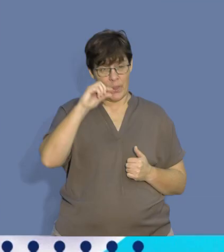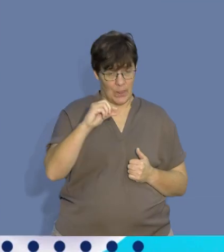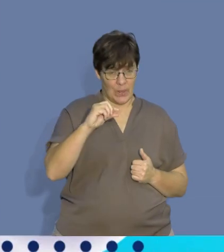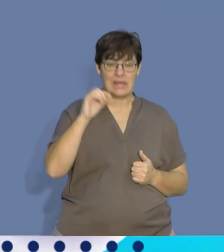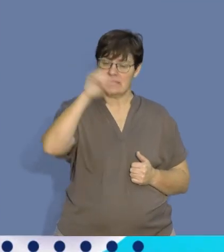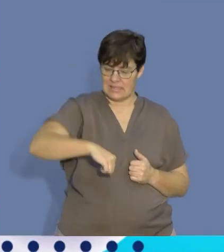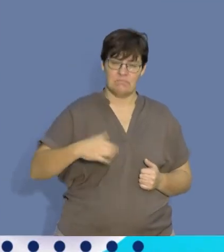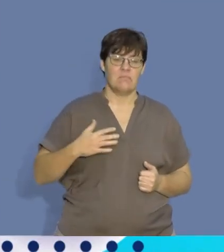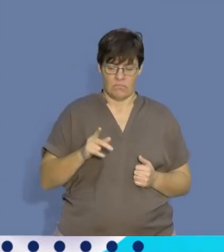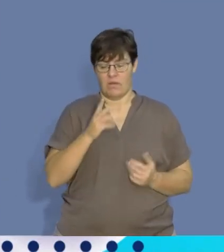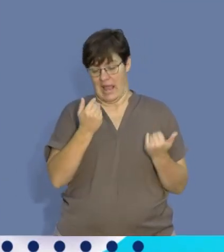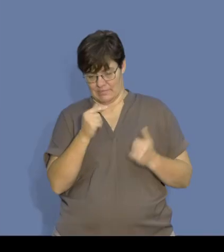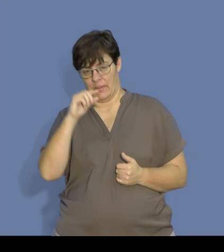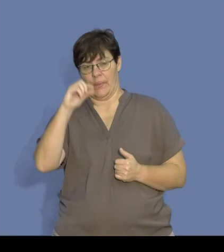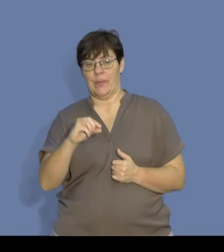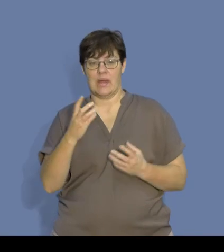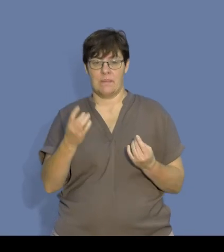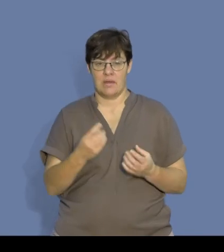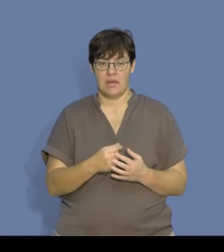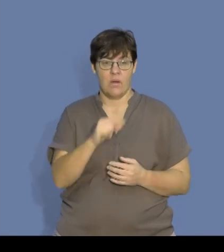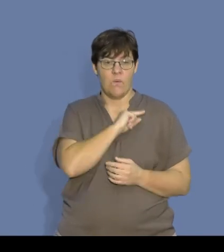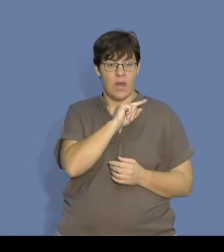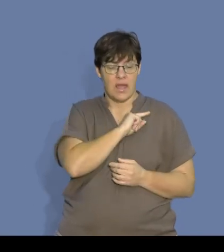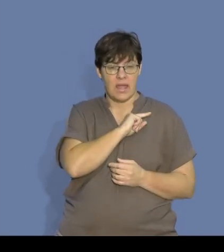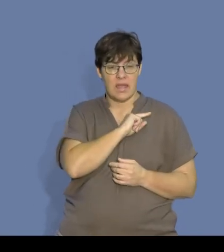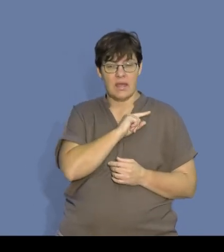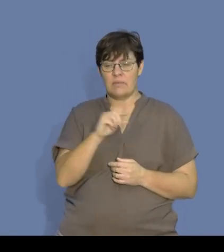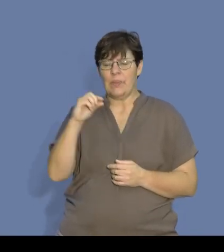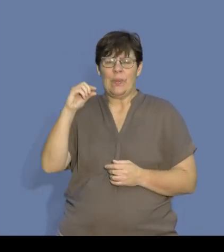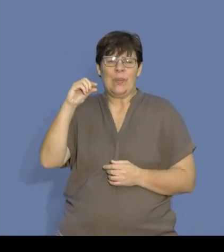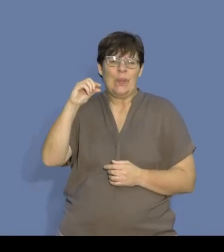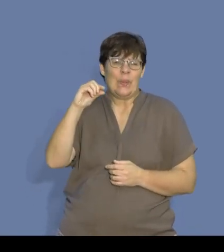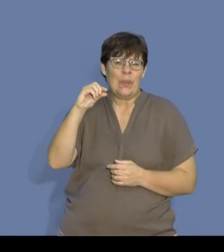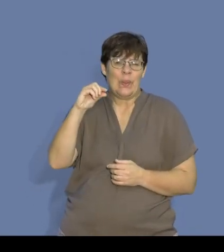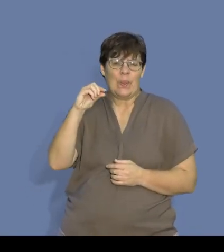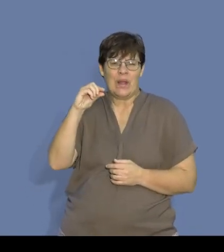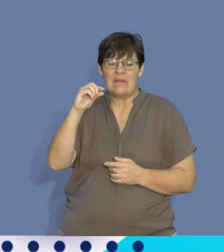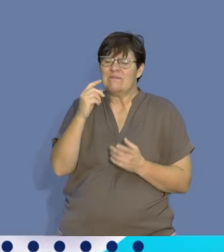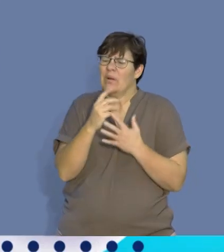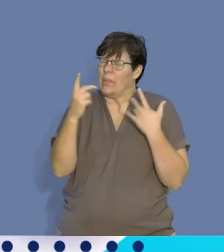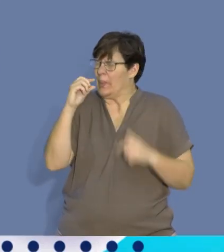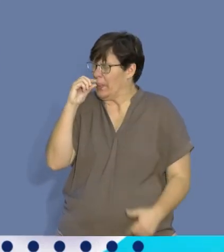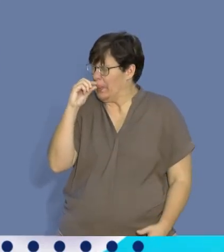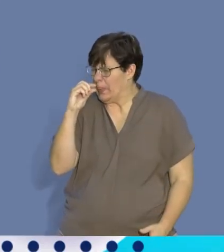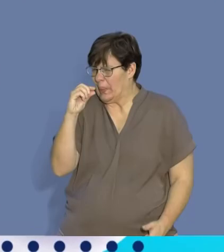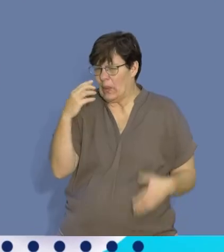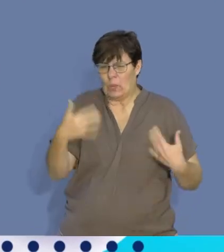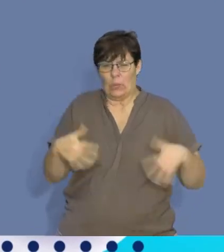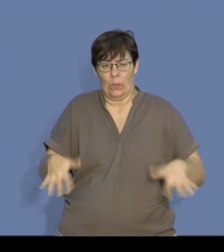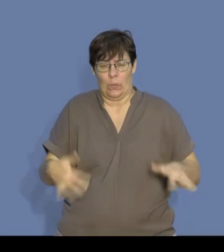Absolutely. Why? Because that's so small. That's tiny.